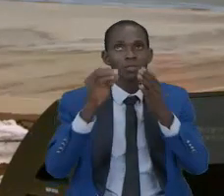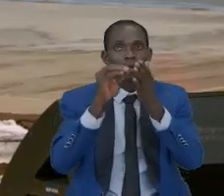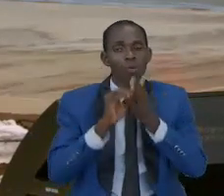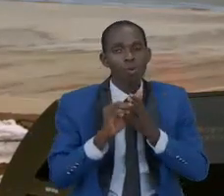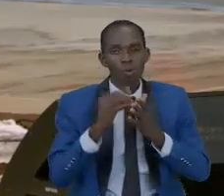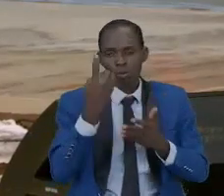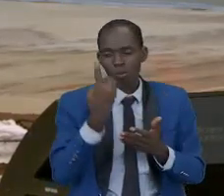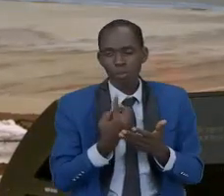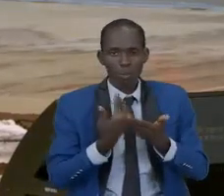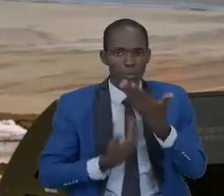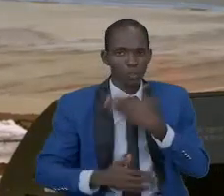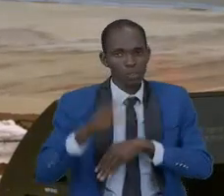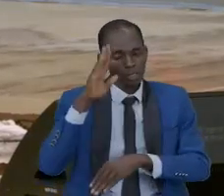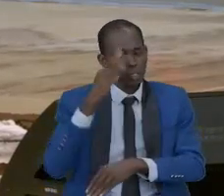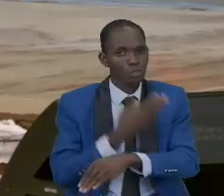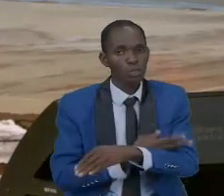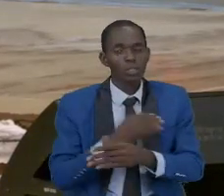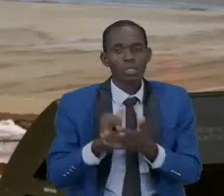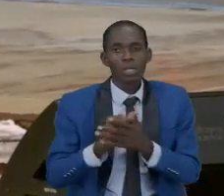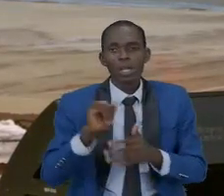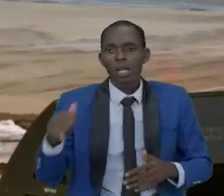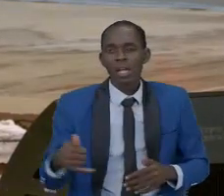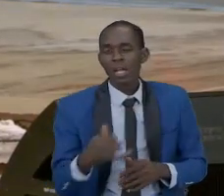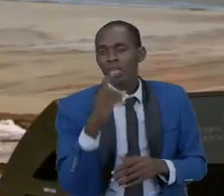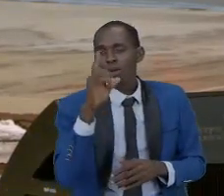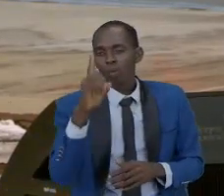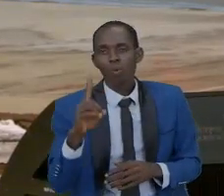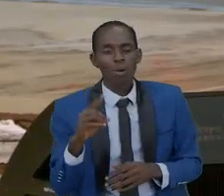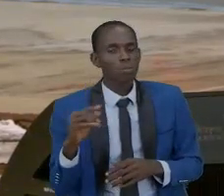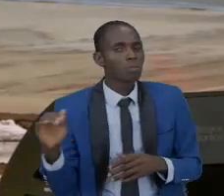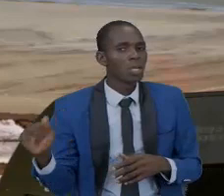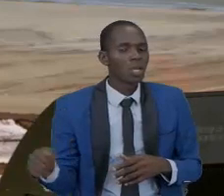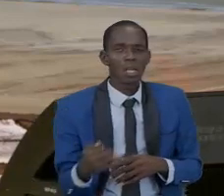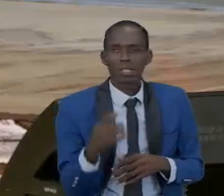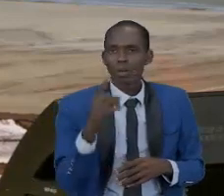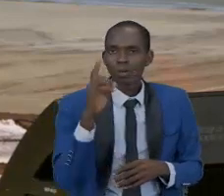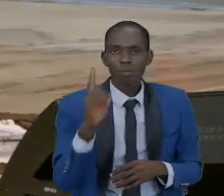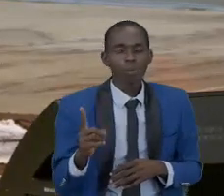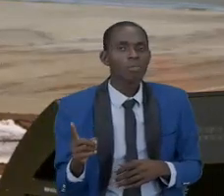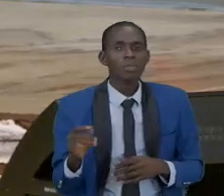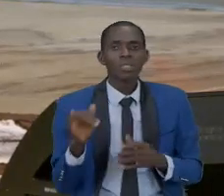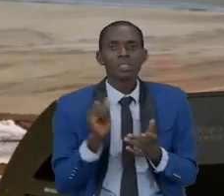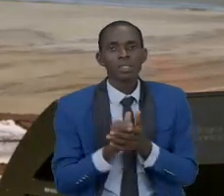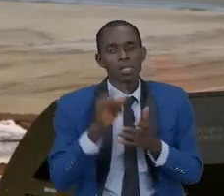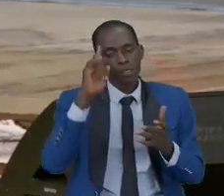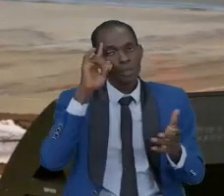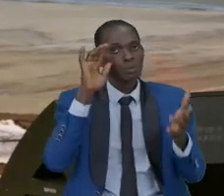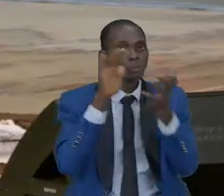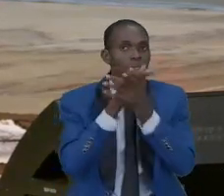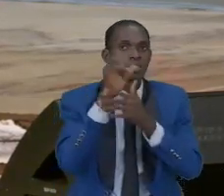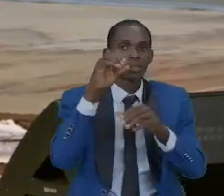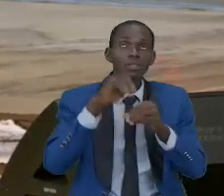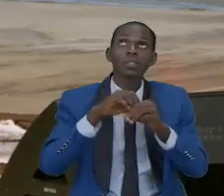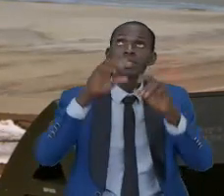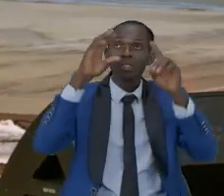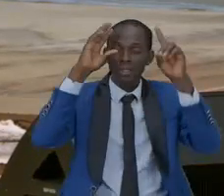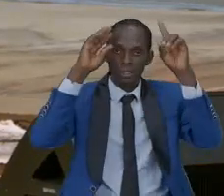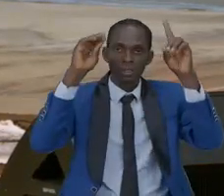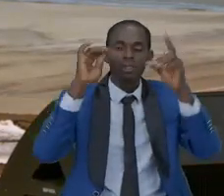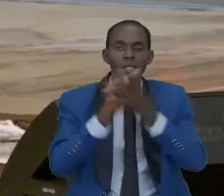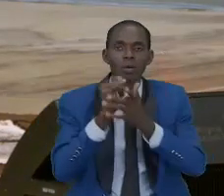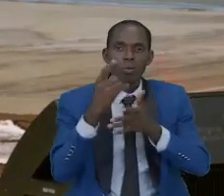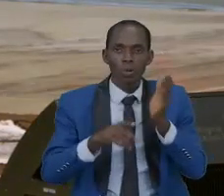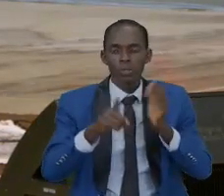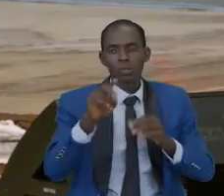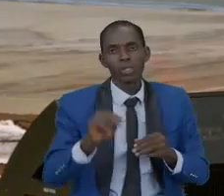whosoever a Jew or a gentle whosoever believes in him that's all you need to